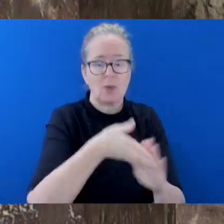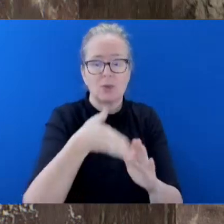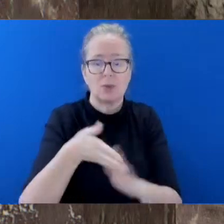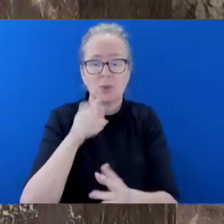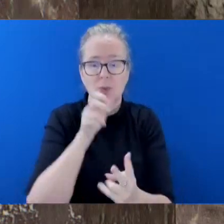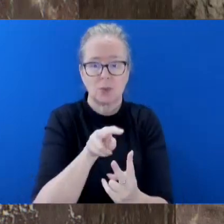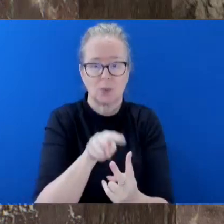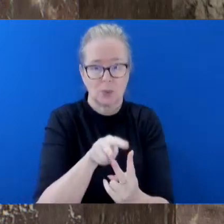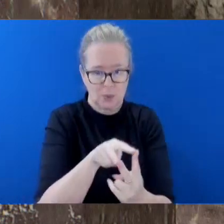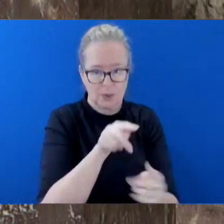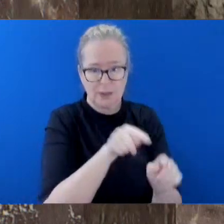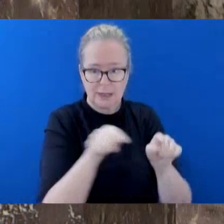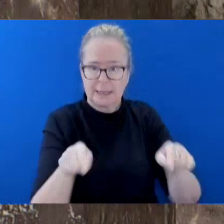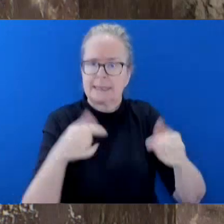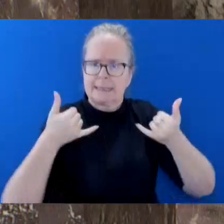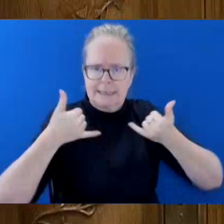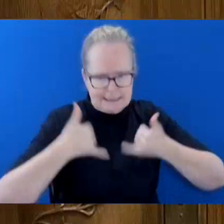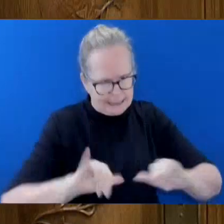them on a path forward.